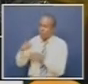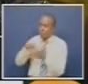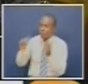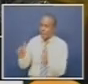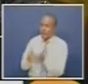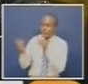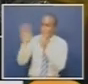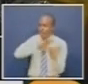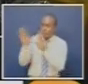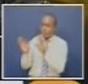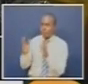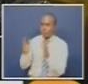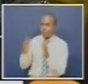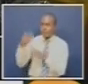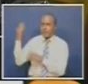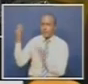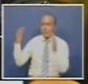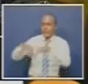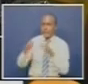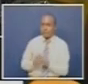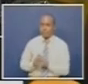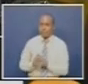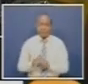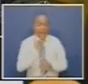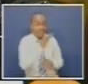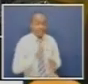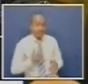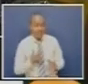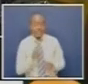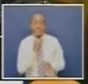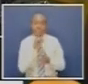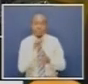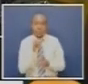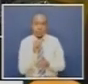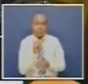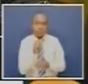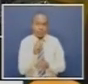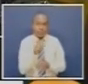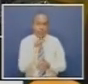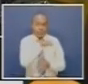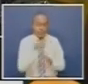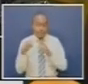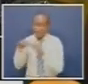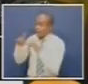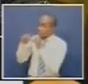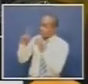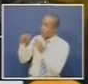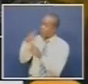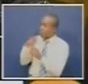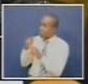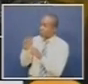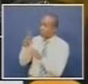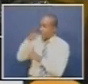rally. Yeah. That is what we are talking about. And that's the feeling. I said earlier that's the feeling of an individual. Those are statements from Kalonzo Musyoka and some Wiper